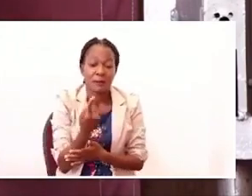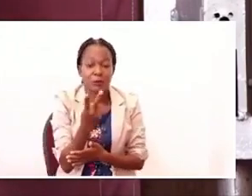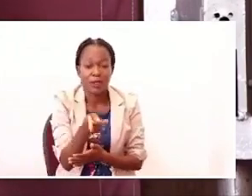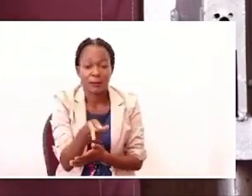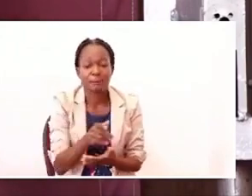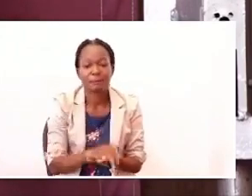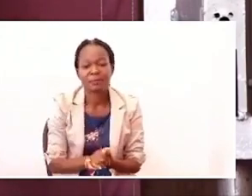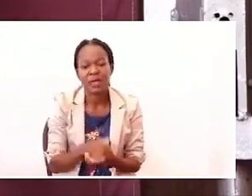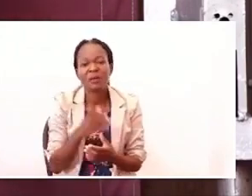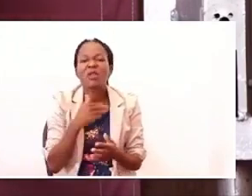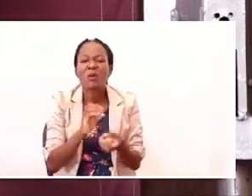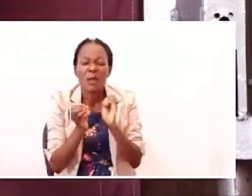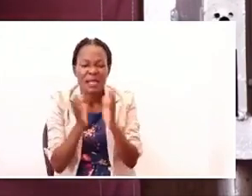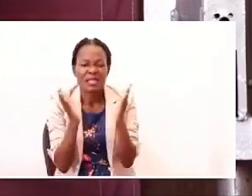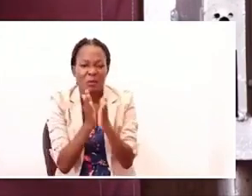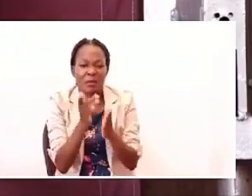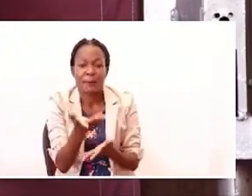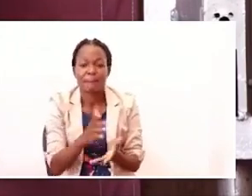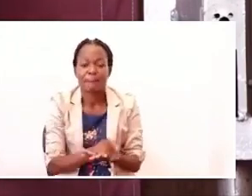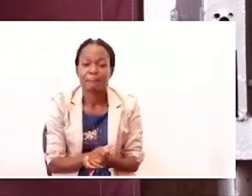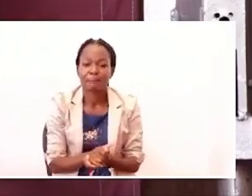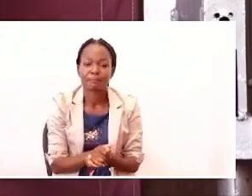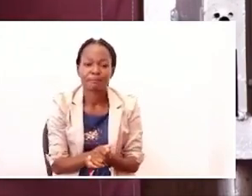And to summarize,